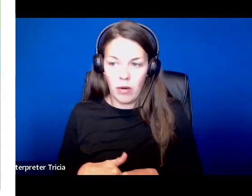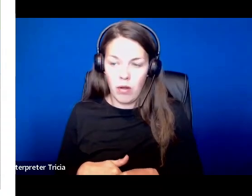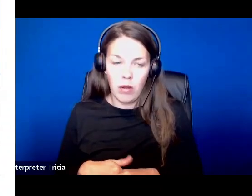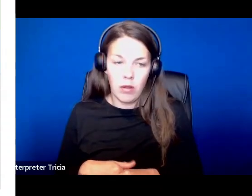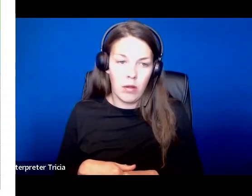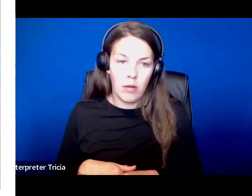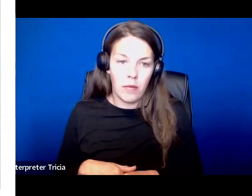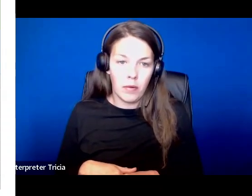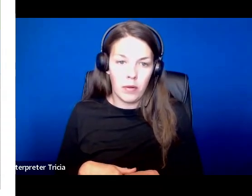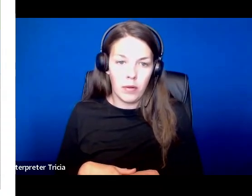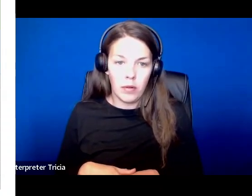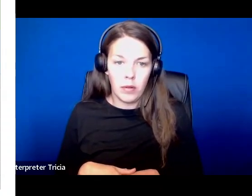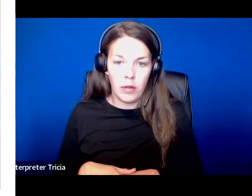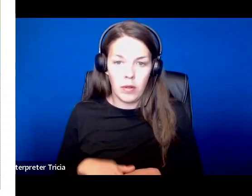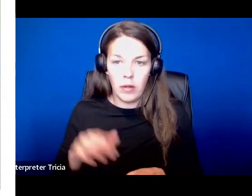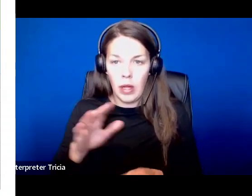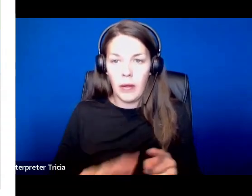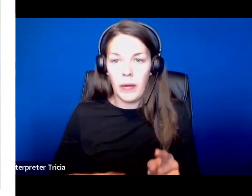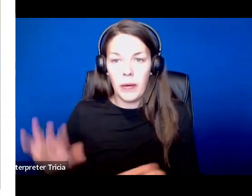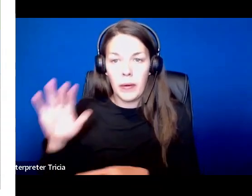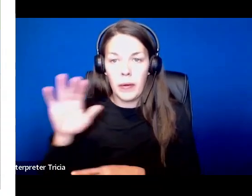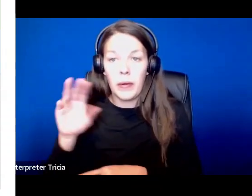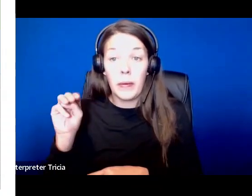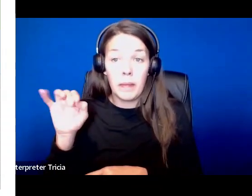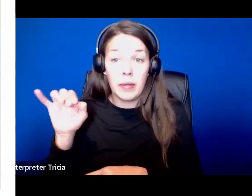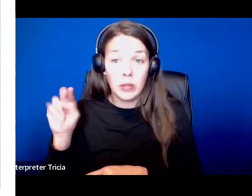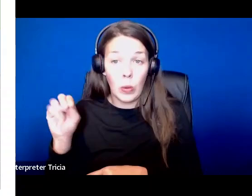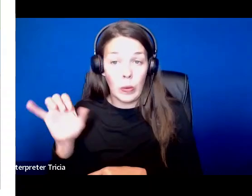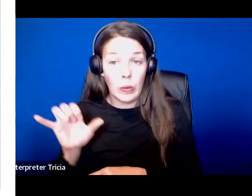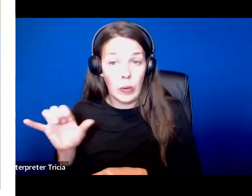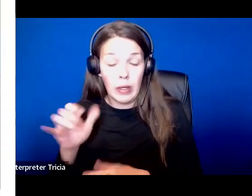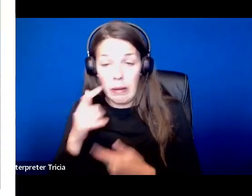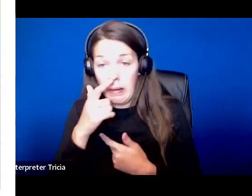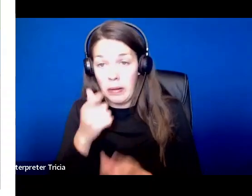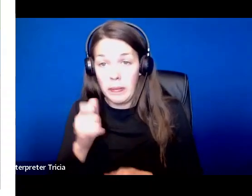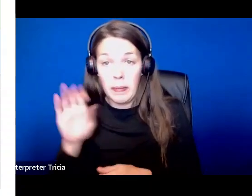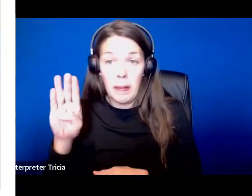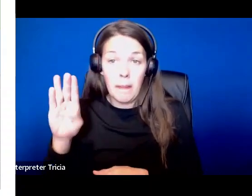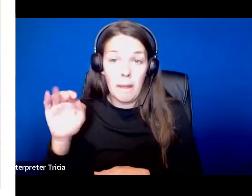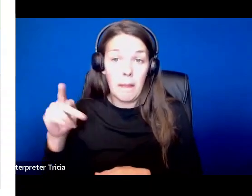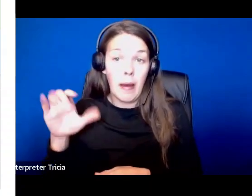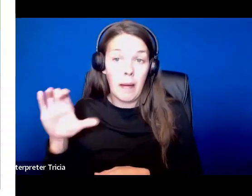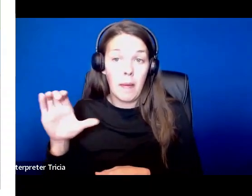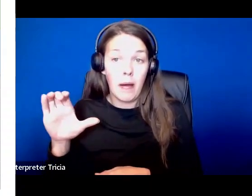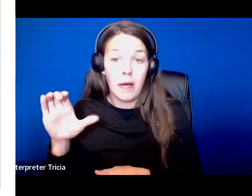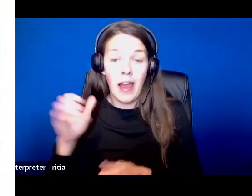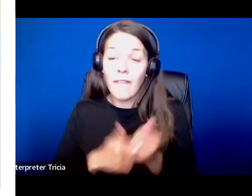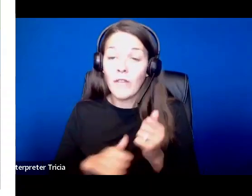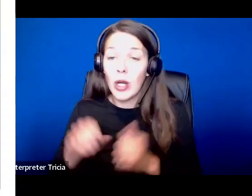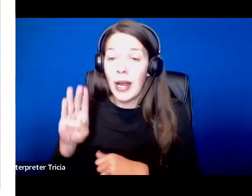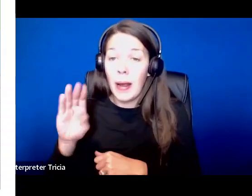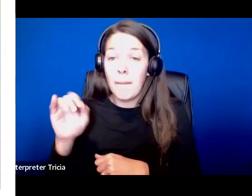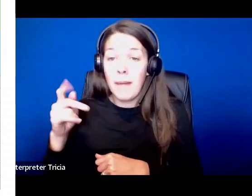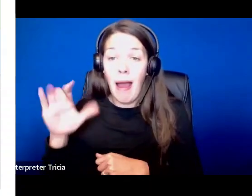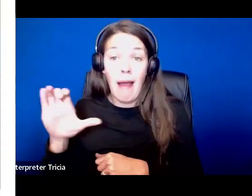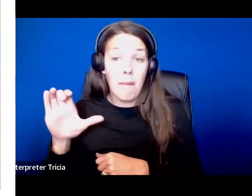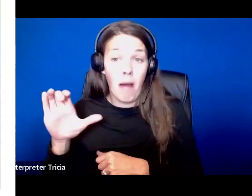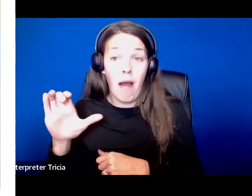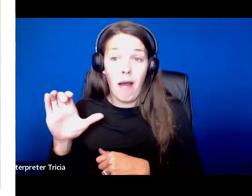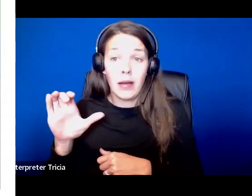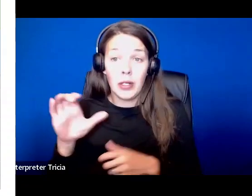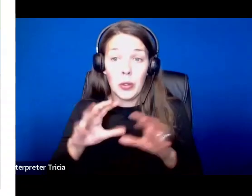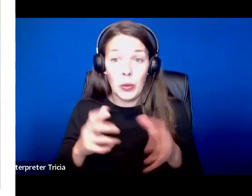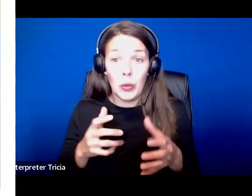And we can look at it from greater Minnesota as well. Interesting, the BIPOC group, every BIPOC group grew faster than